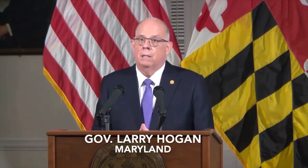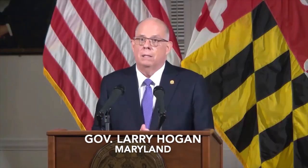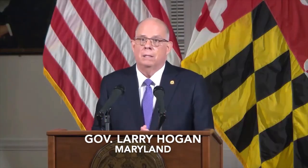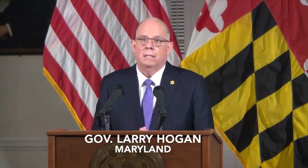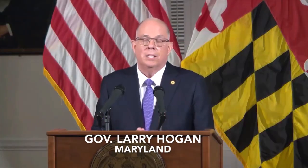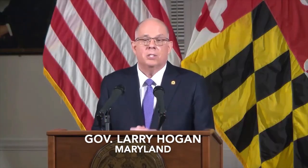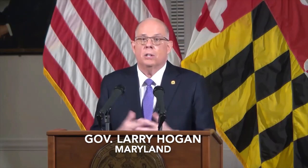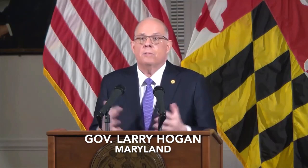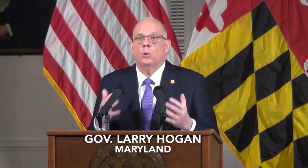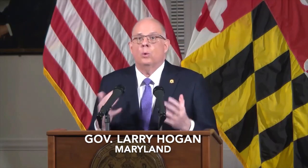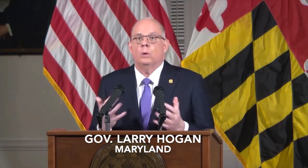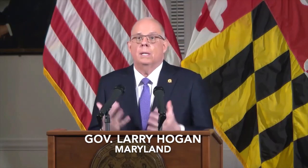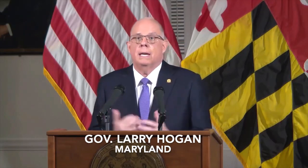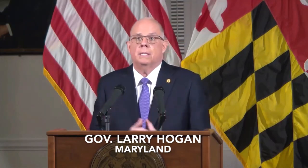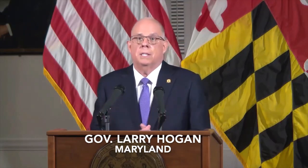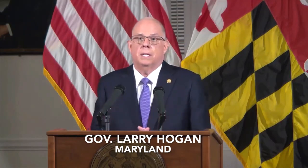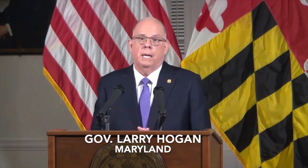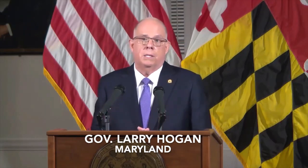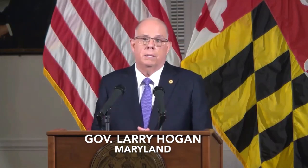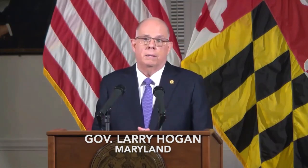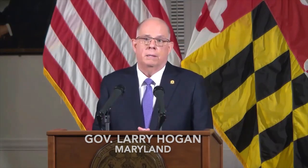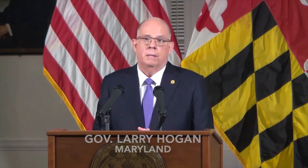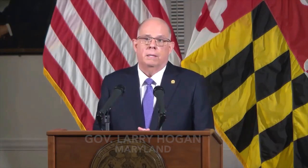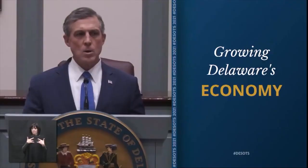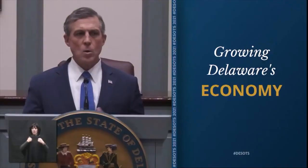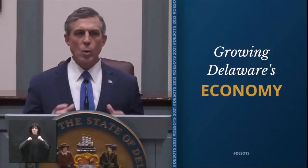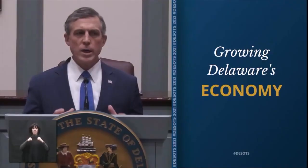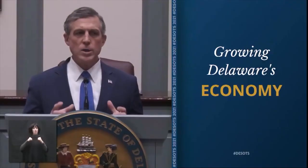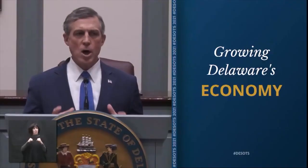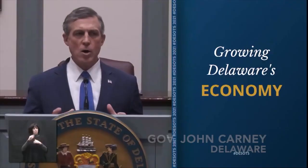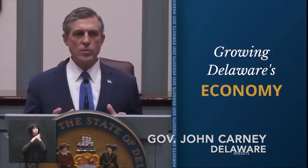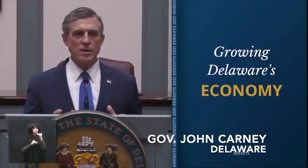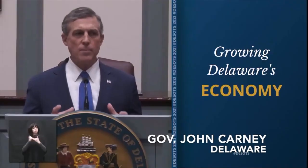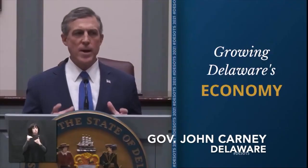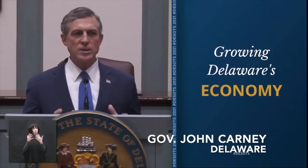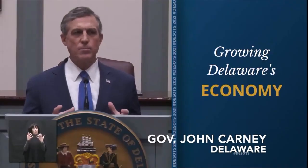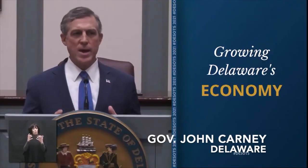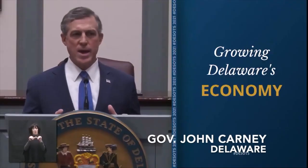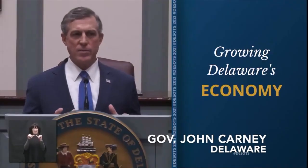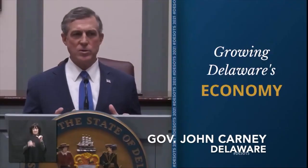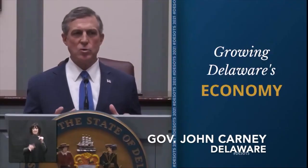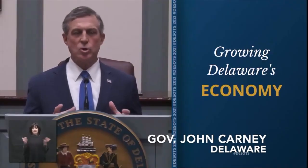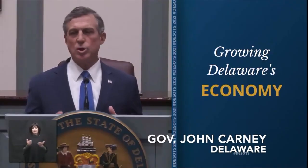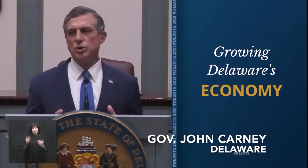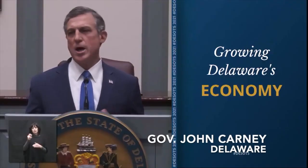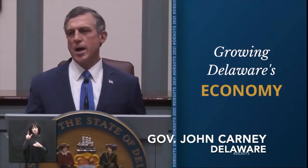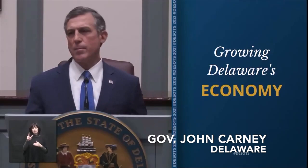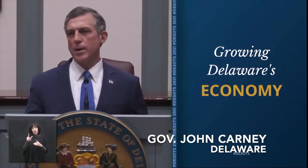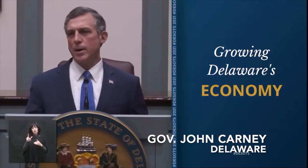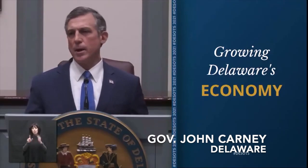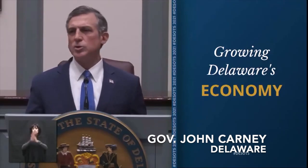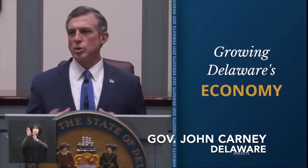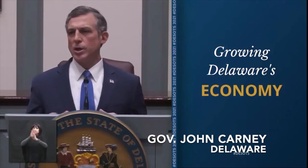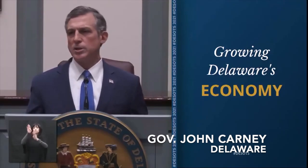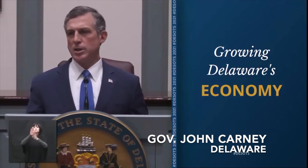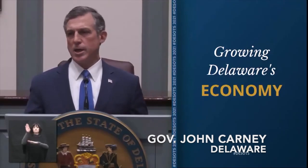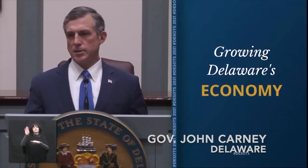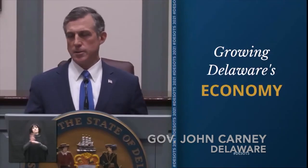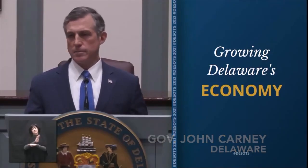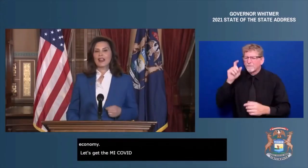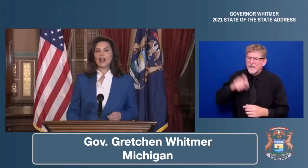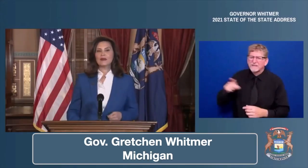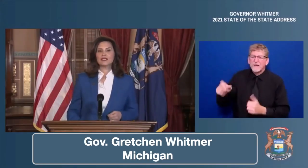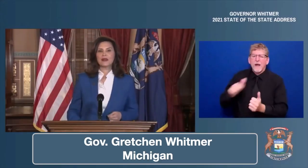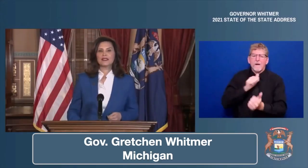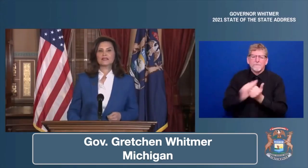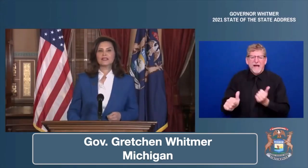in Maryland deserves a world-class education. We know that the best path to a good job is a good education.